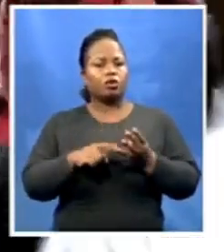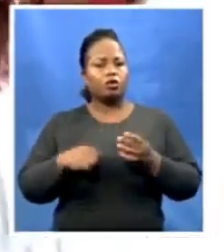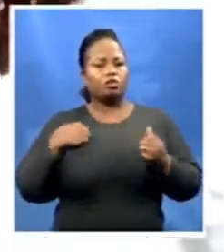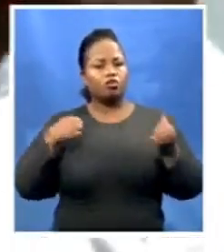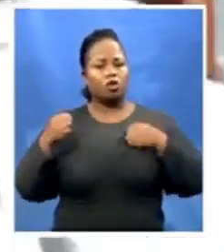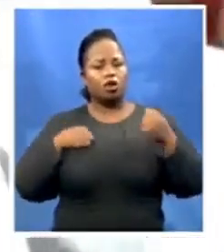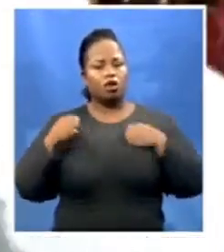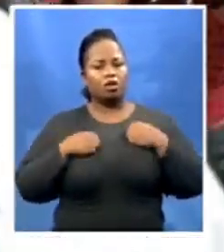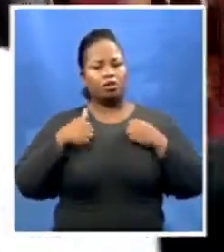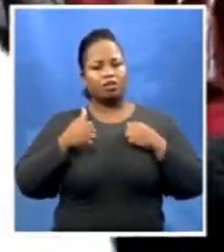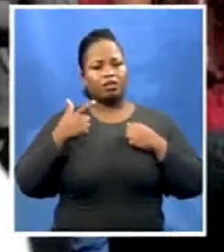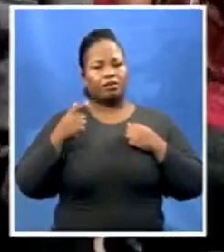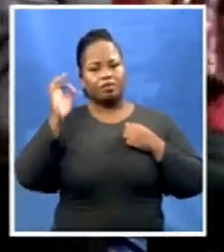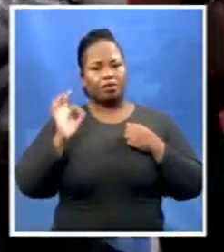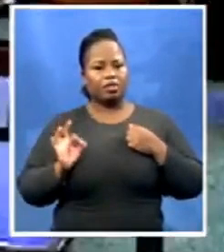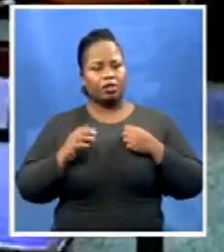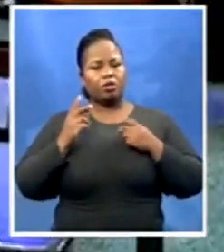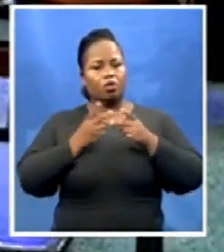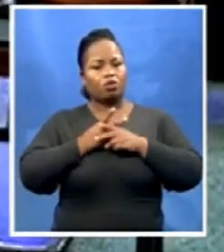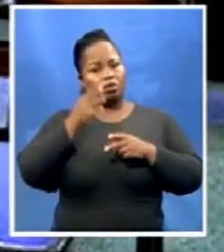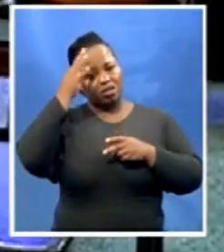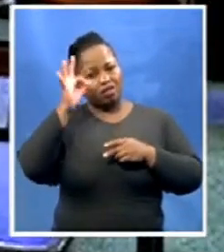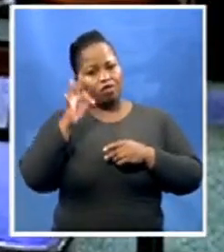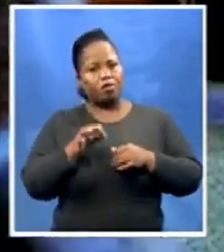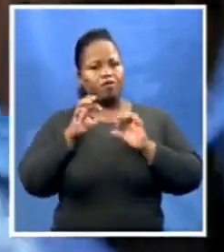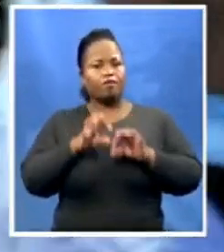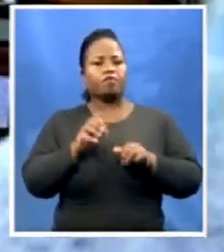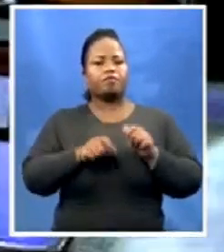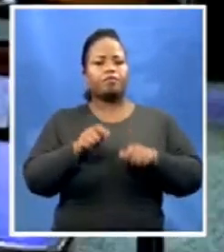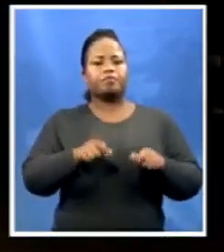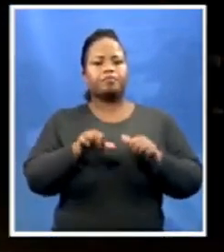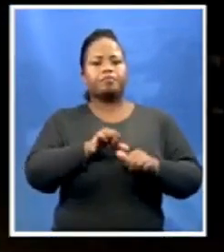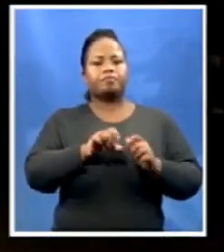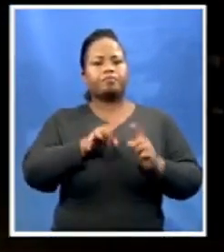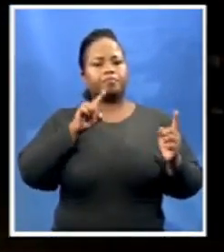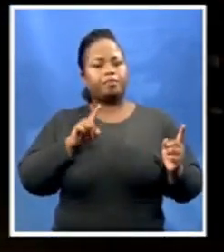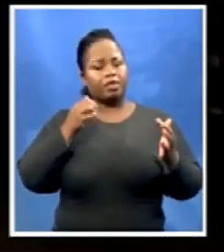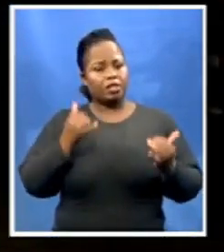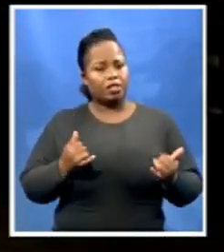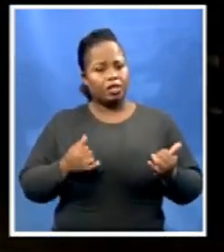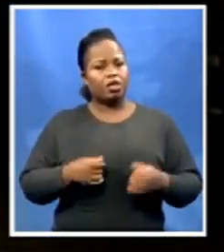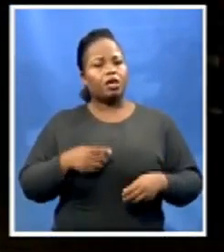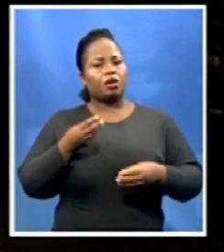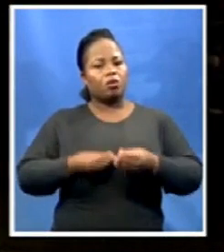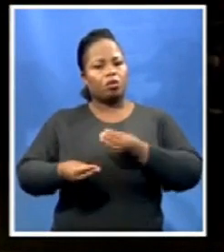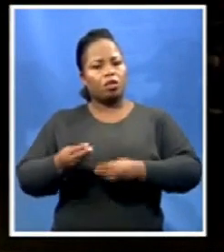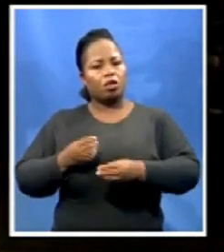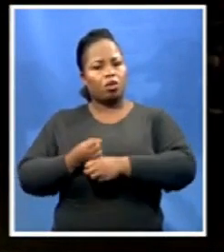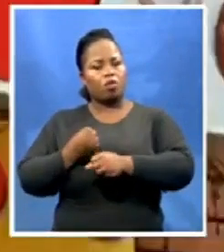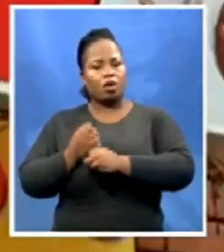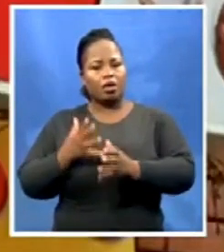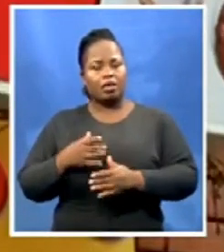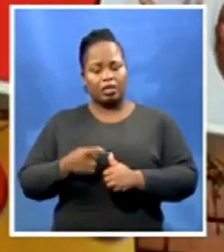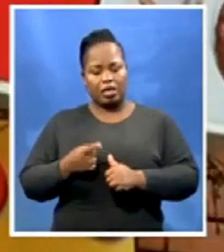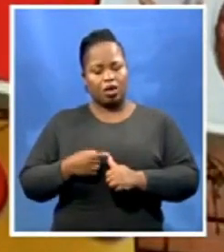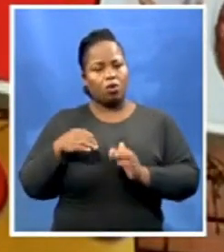measures on social distancing. Now, traders are counting their losses. Even we cannot pay the rent, we cannot pay our